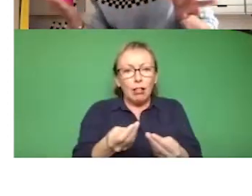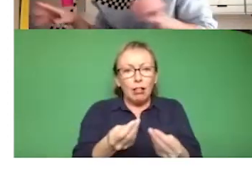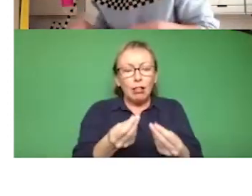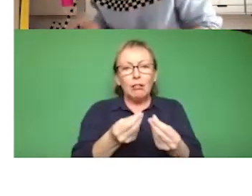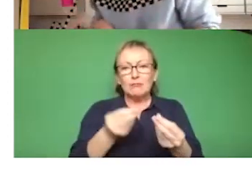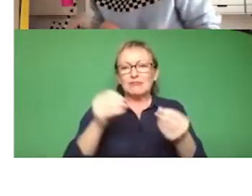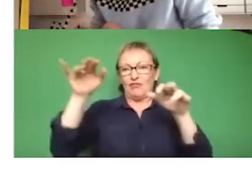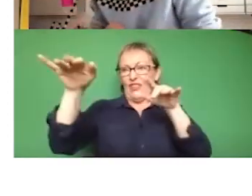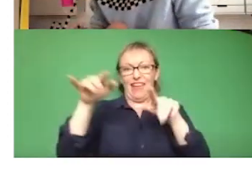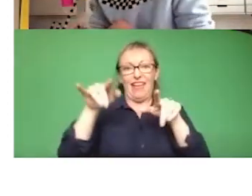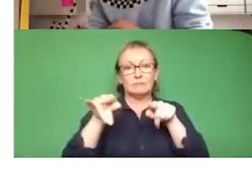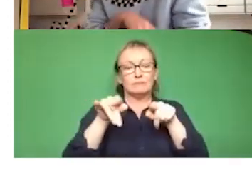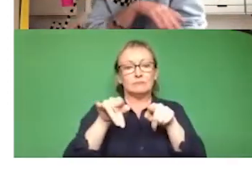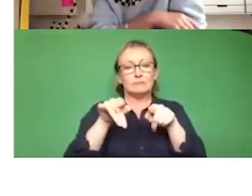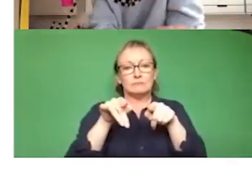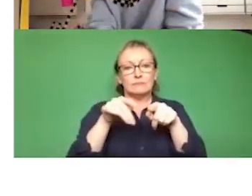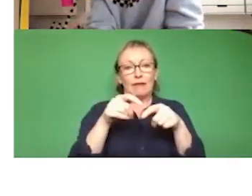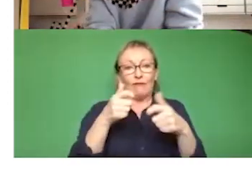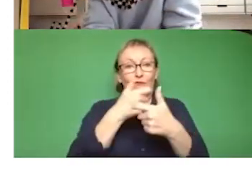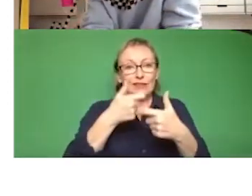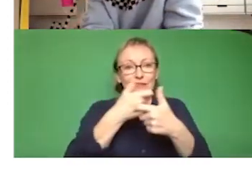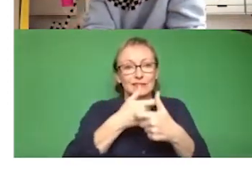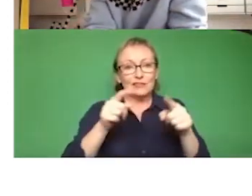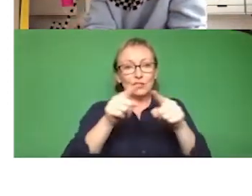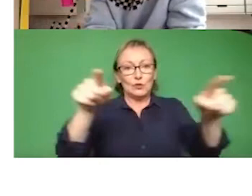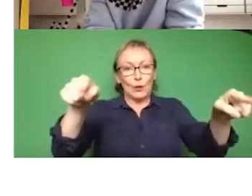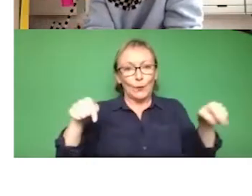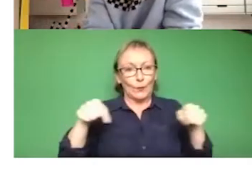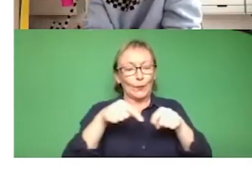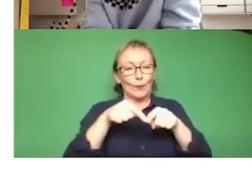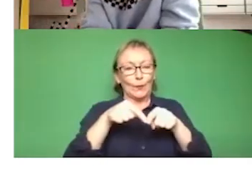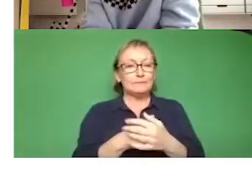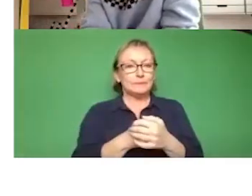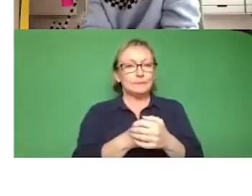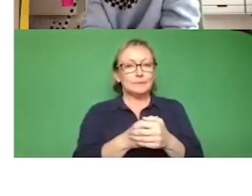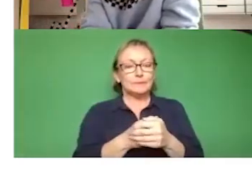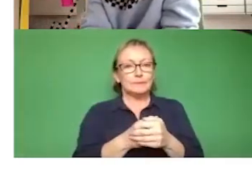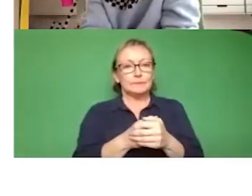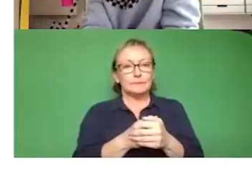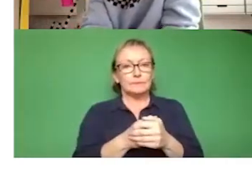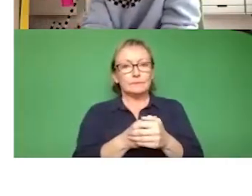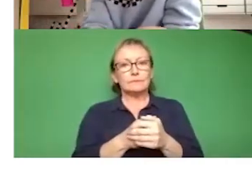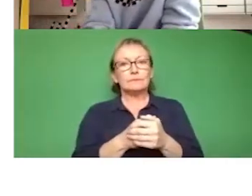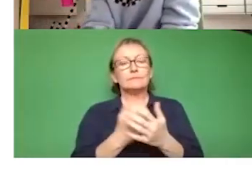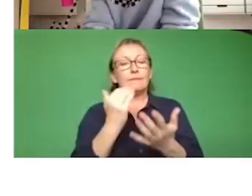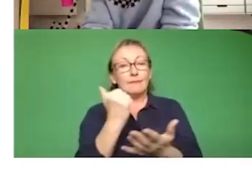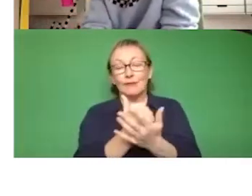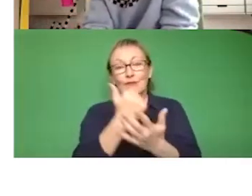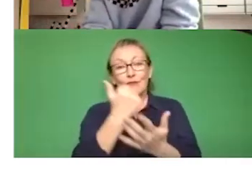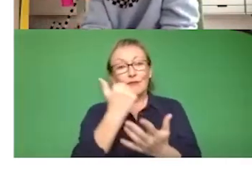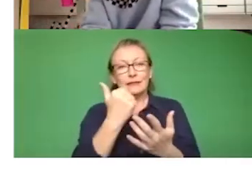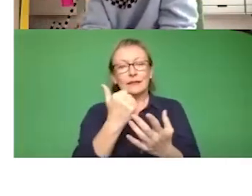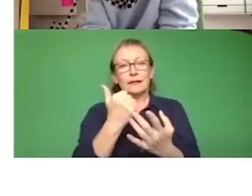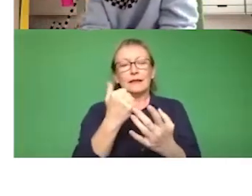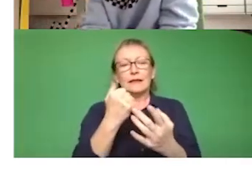been, you know, kind of had a bit of fun in the studio and made something something else. So that was really great. And I think doing things